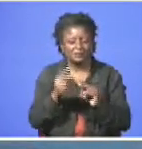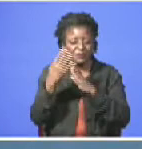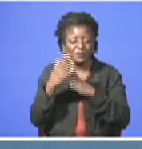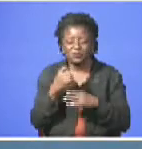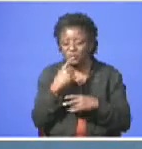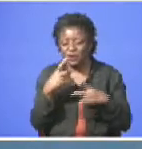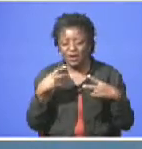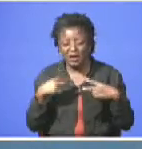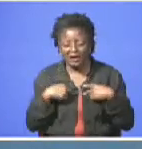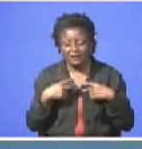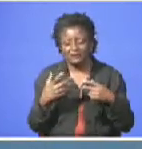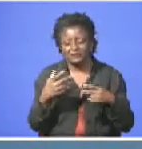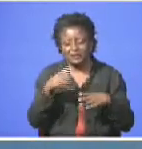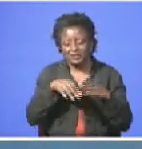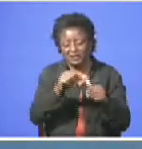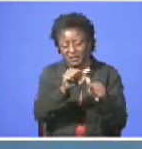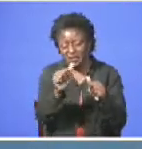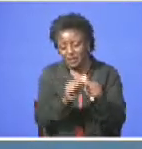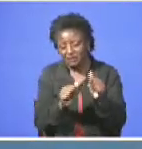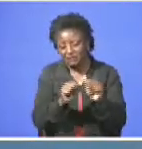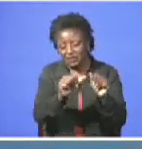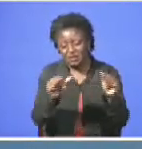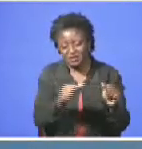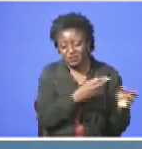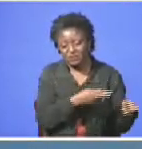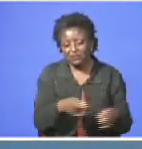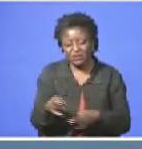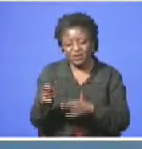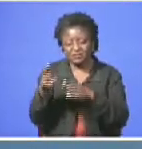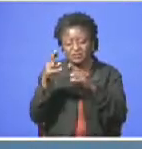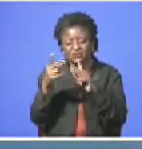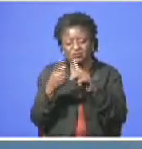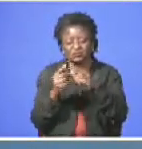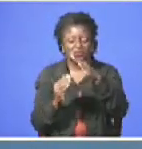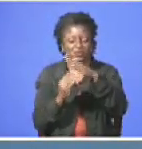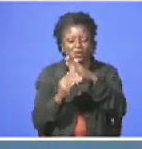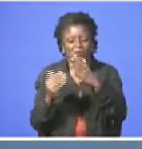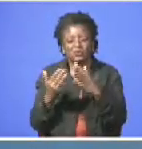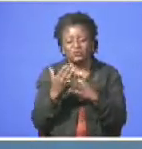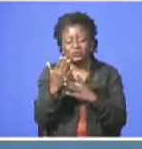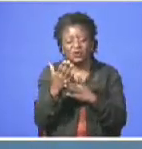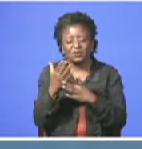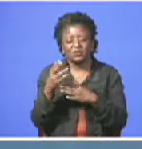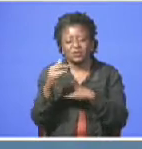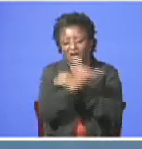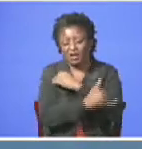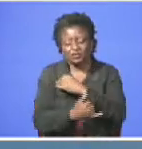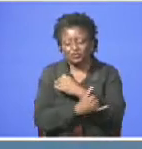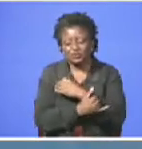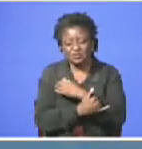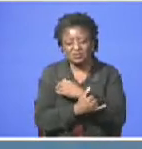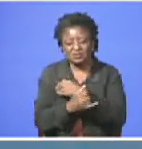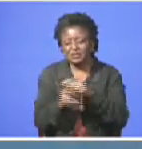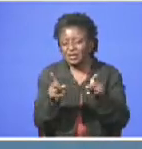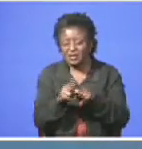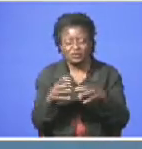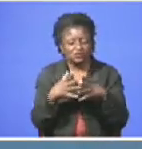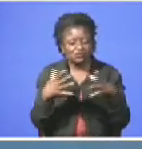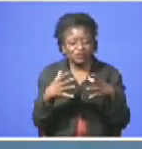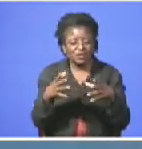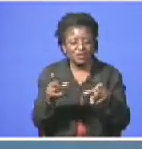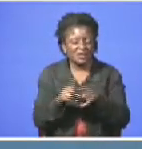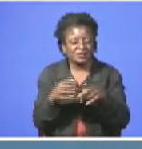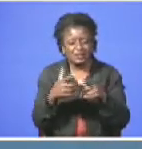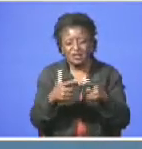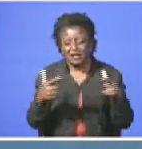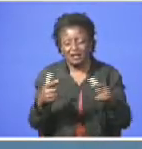endeavor, rising to the top throughout countries that are even as great and as large as the United States. But that road